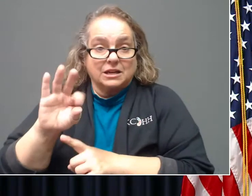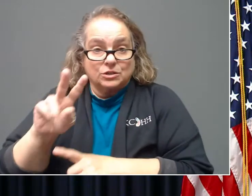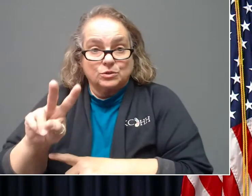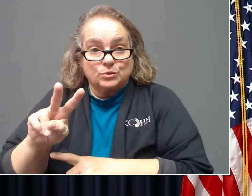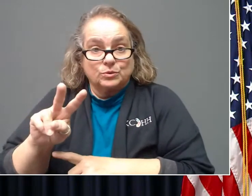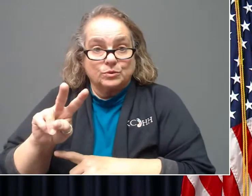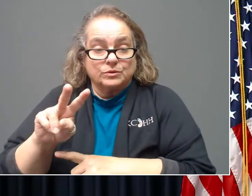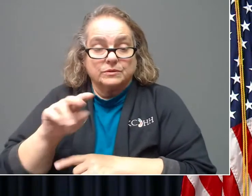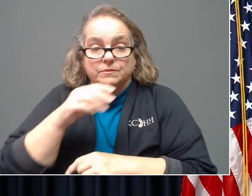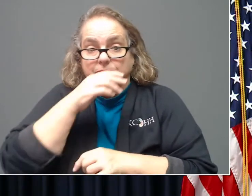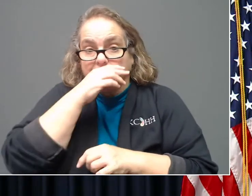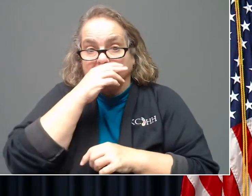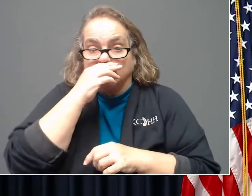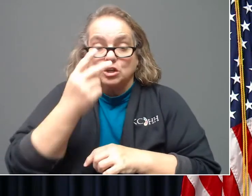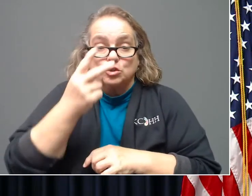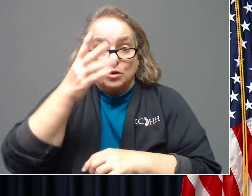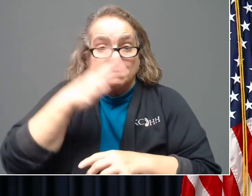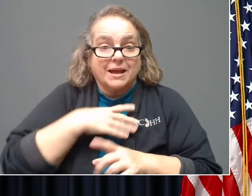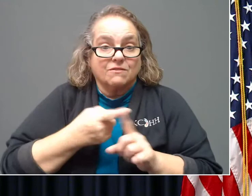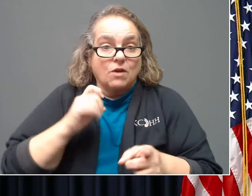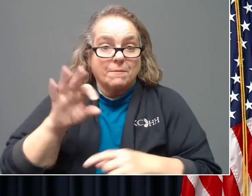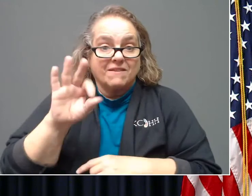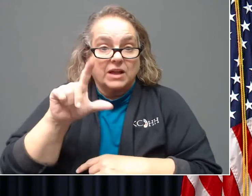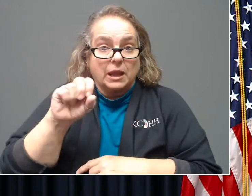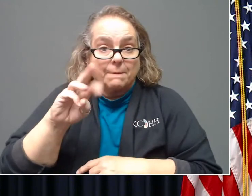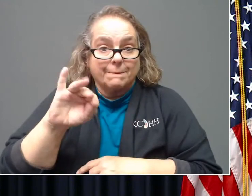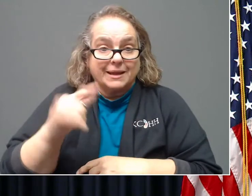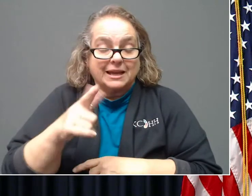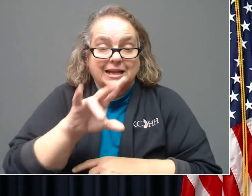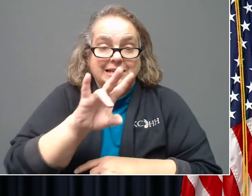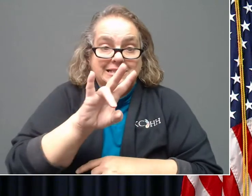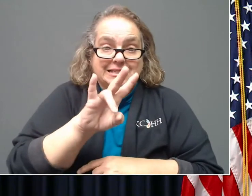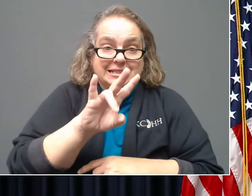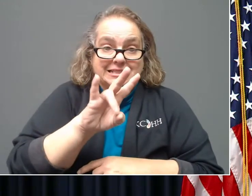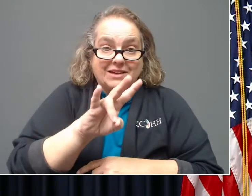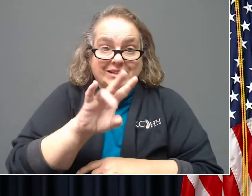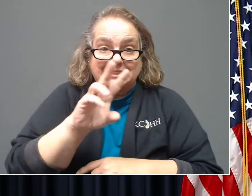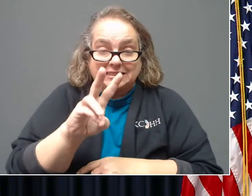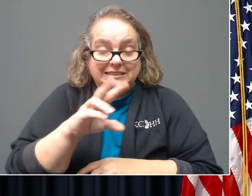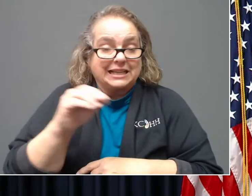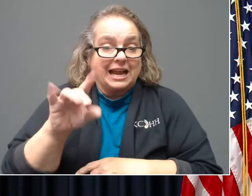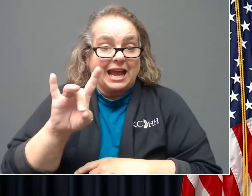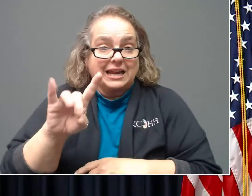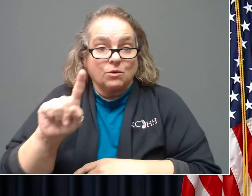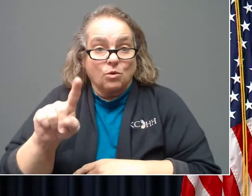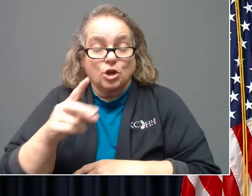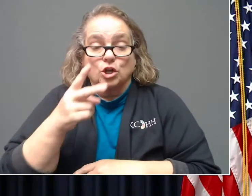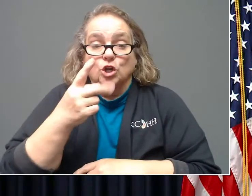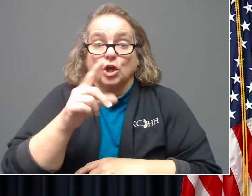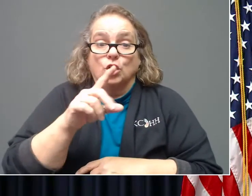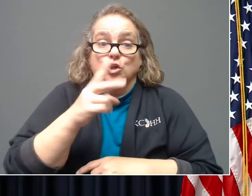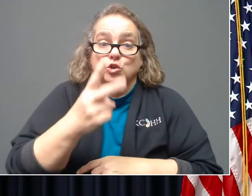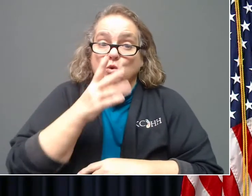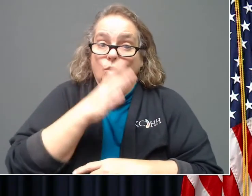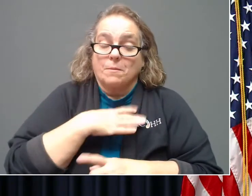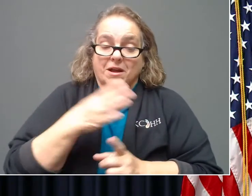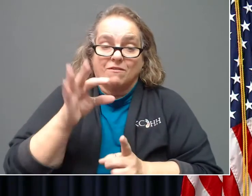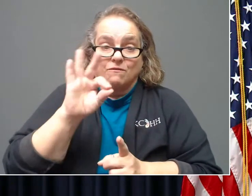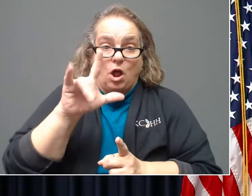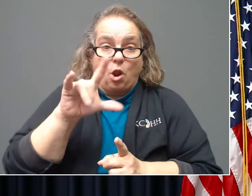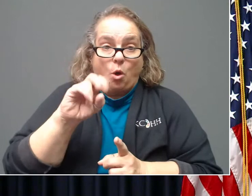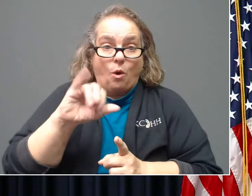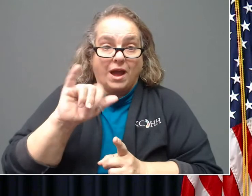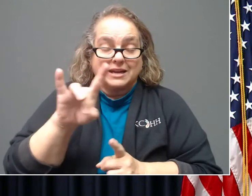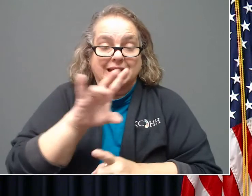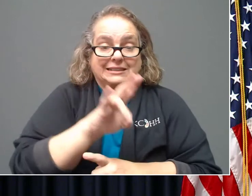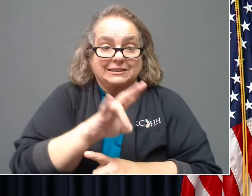We lost 2 men from Fleming County, ages 76 and 81. 2 women from Floyd County, ages 77